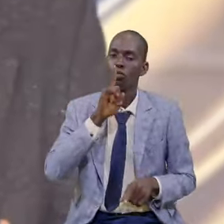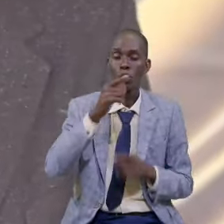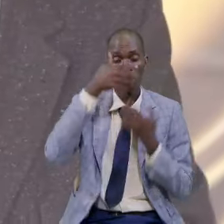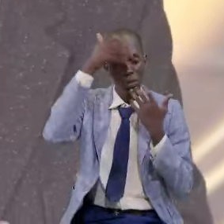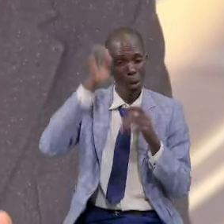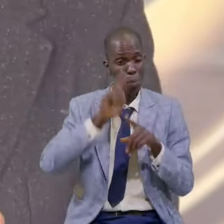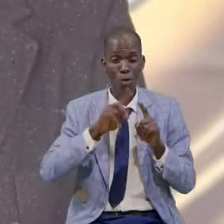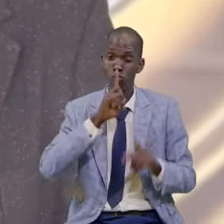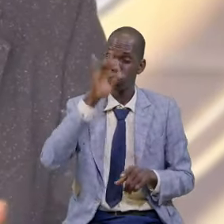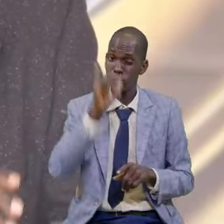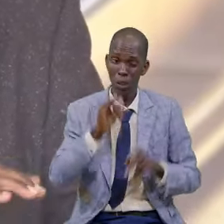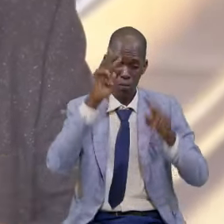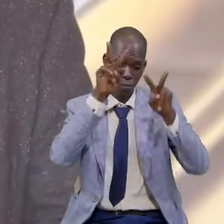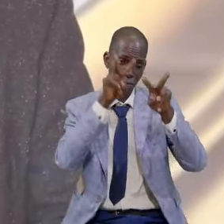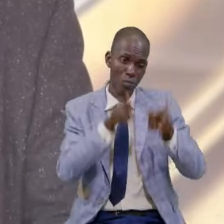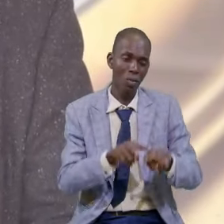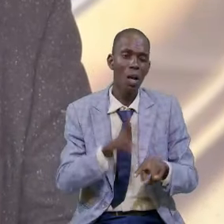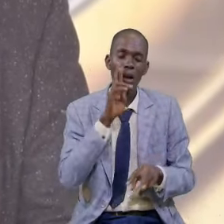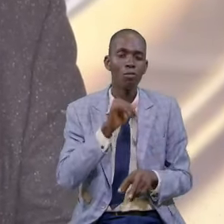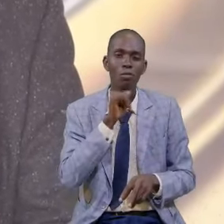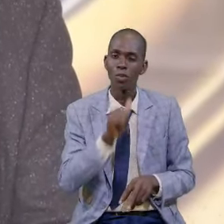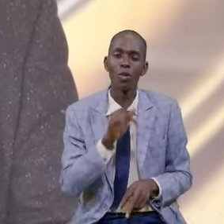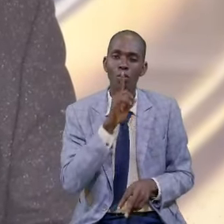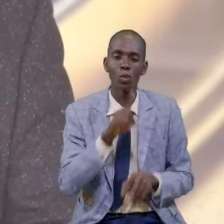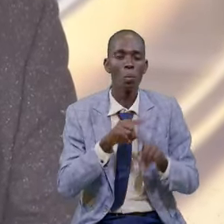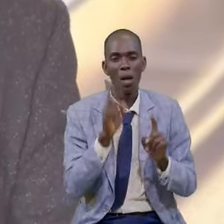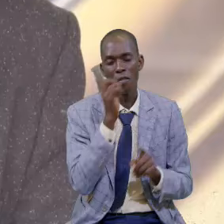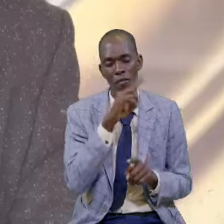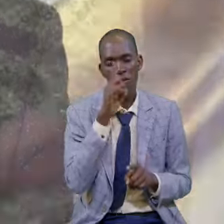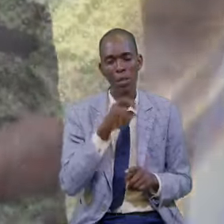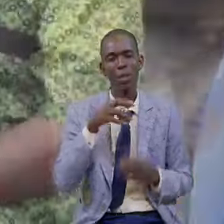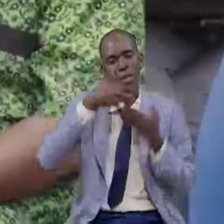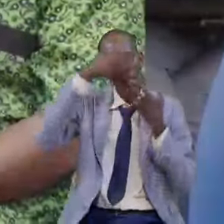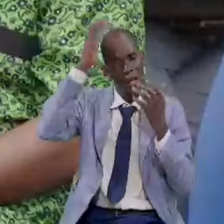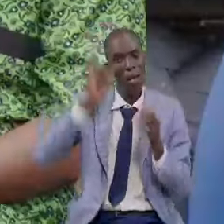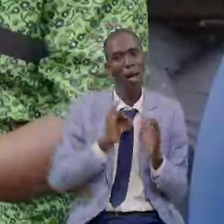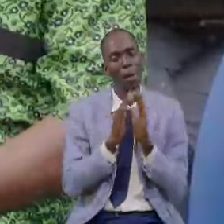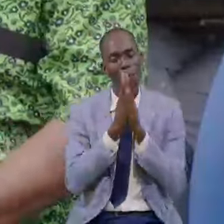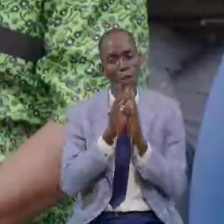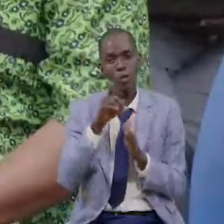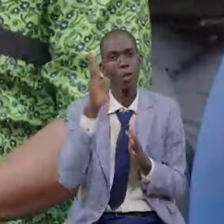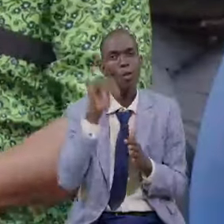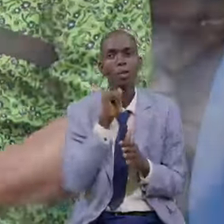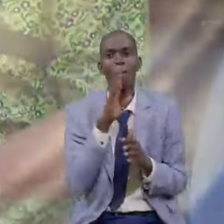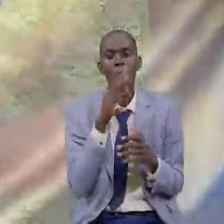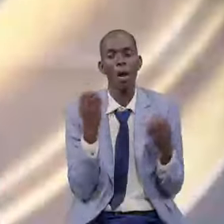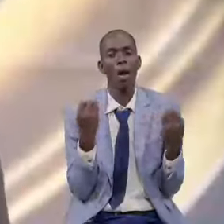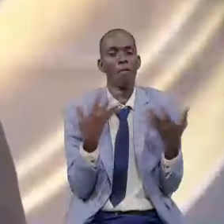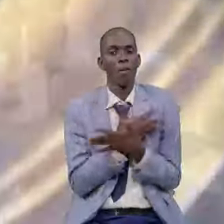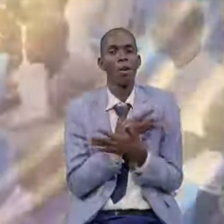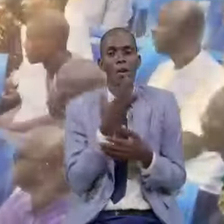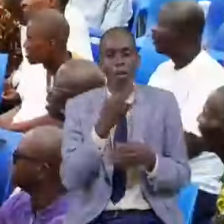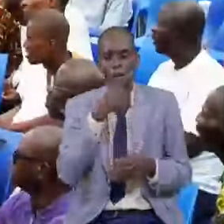cloned lions. I pray you'll not be afraid of shadows. Yeah. I said you'll not be afraid